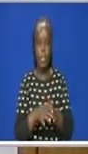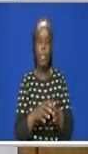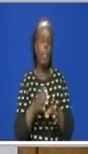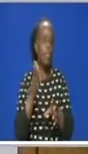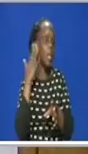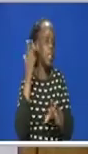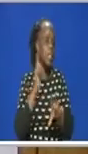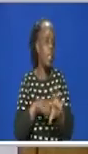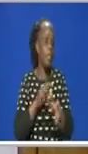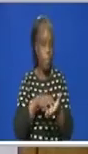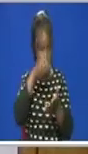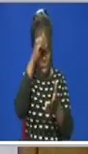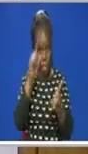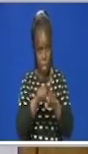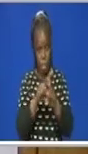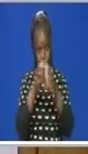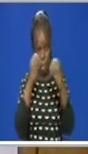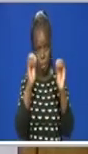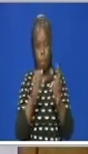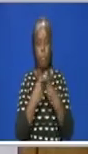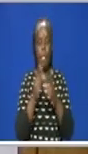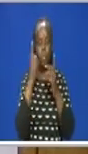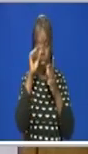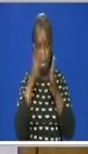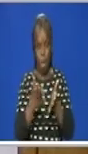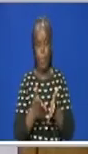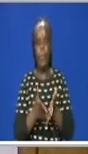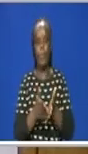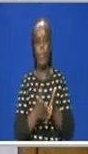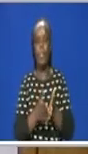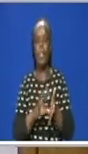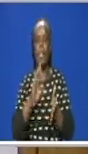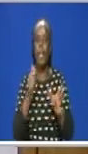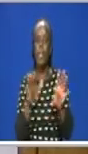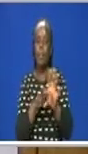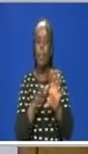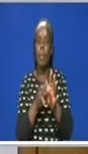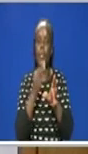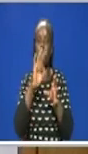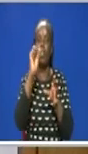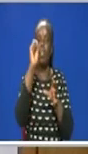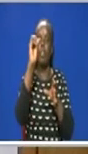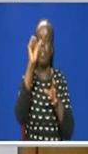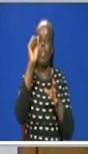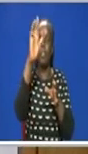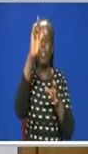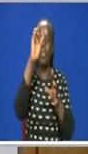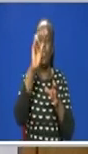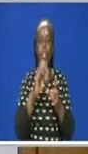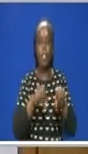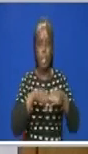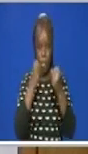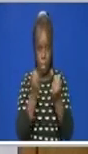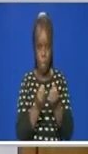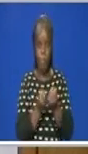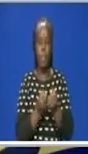we did not even look at. Yes. So this time we are going to look at these other members of the solar system. What are they? I've never heard of